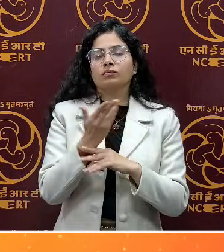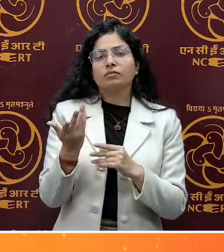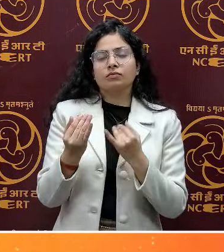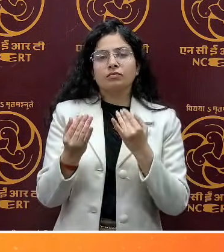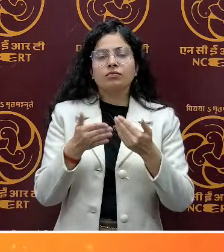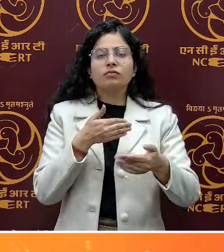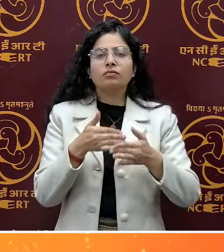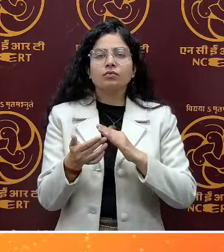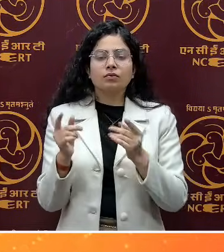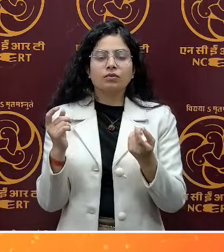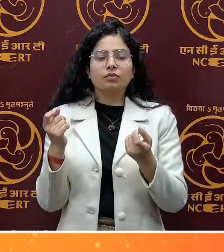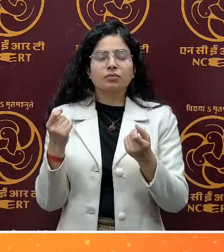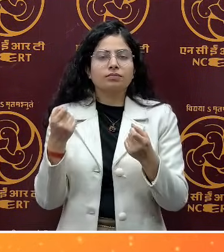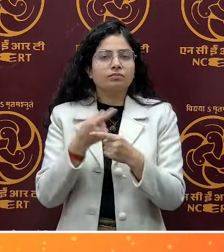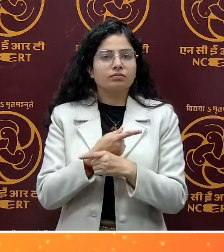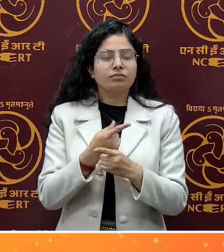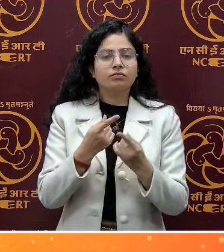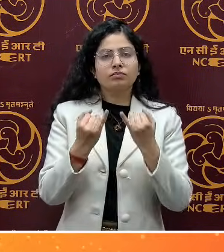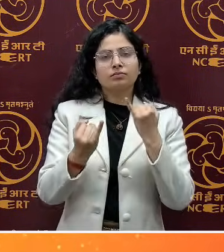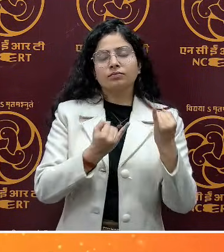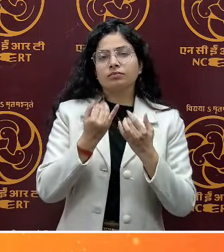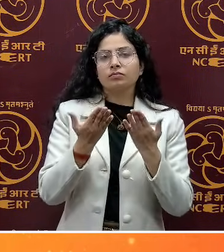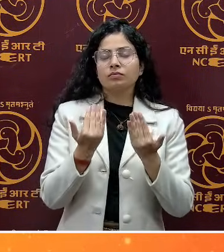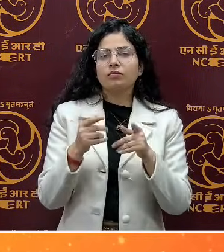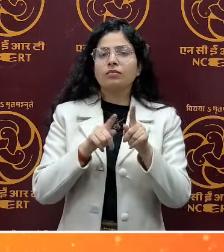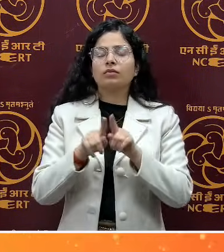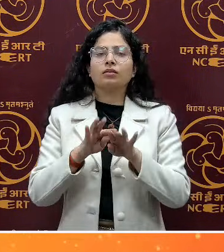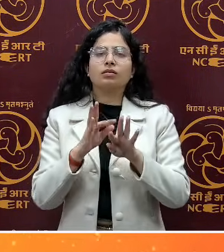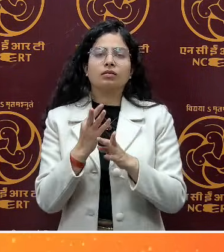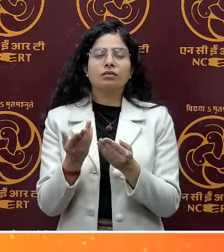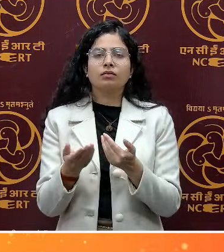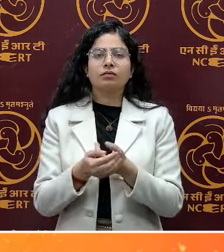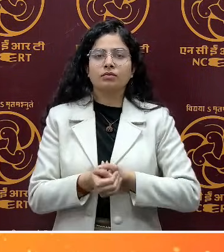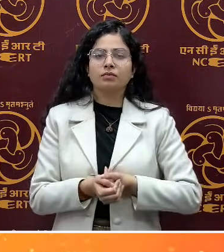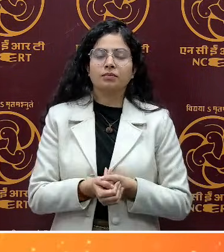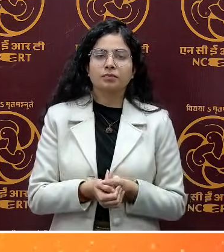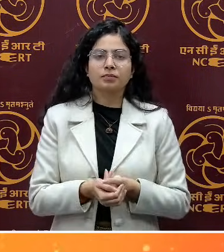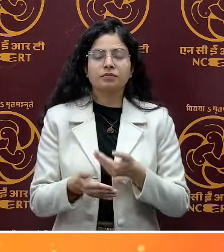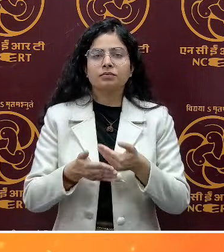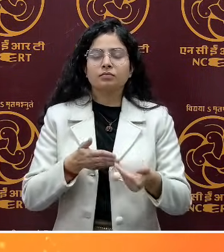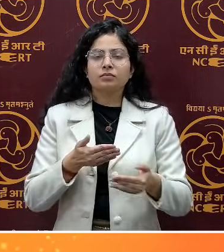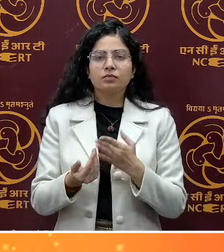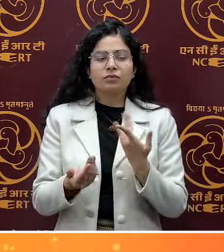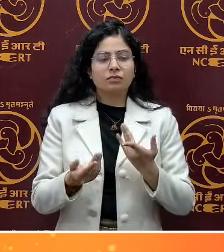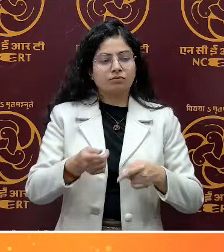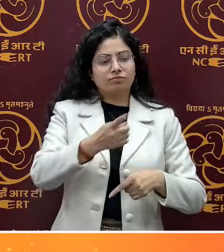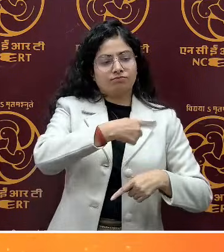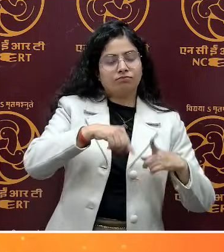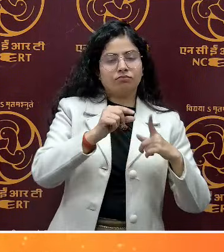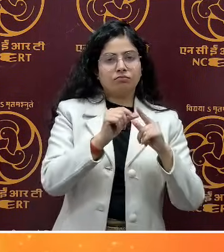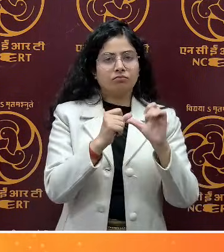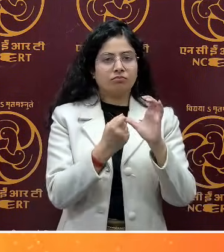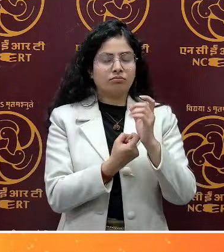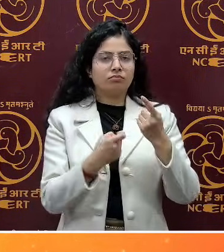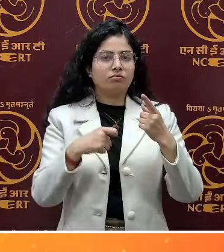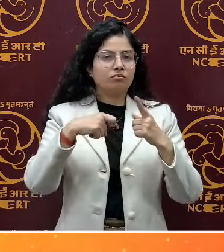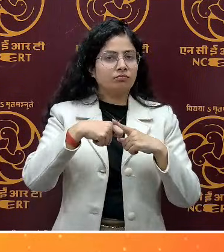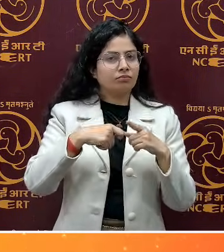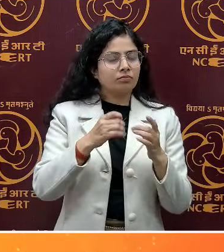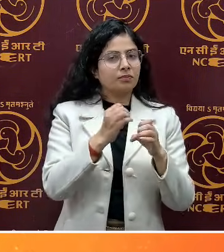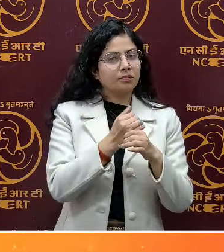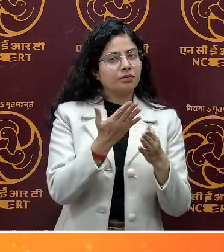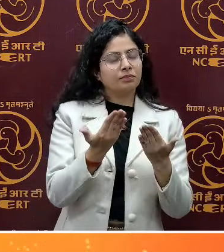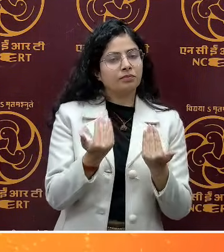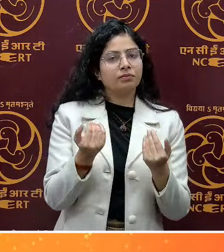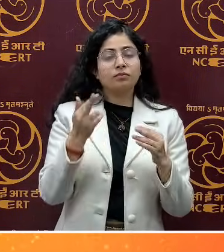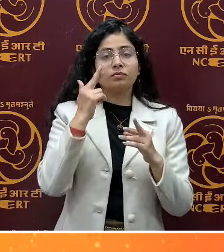some alternatives, right? Like for example, we can make certain parks, so wherein